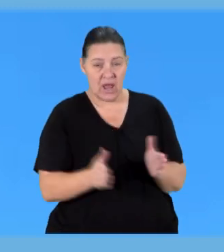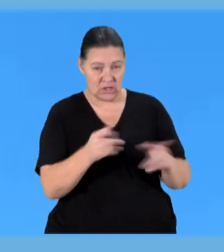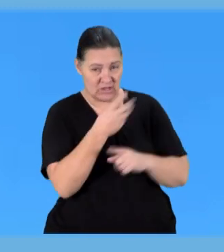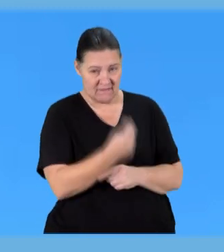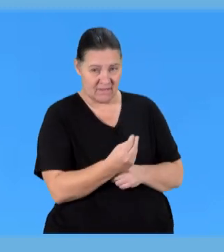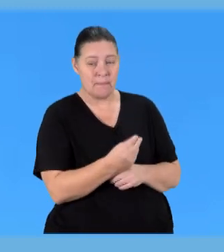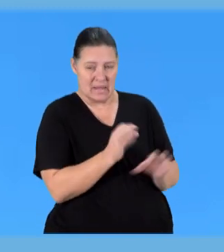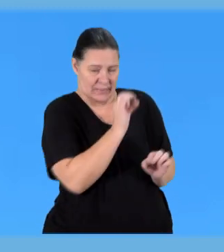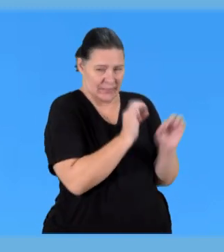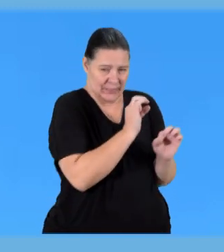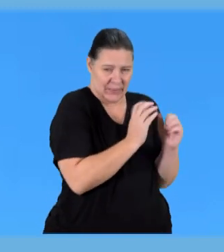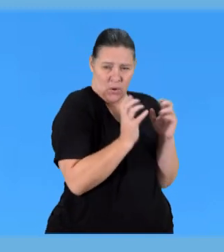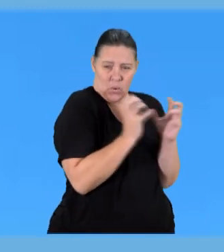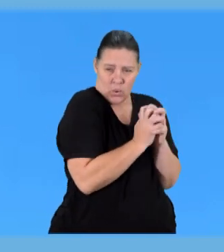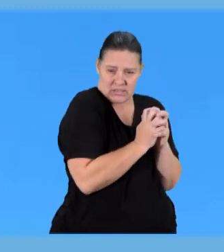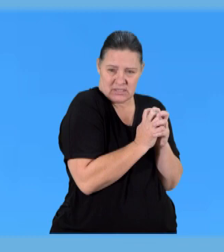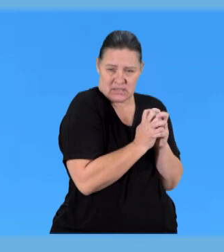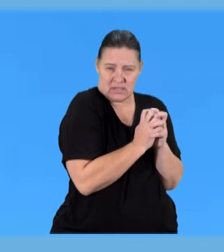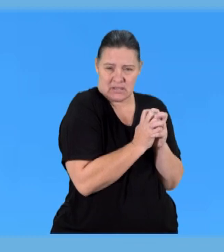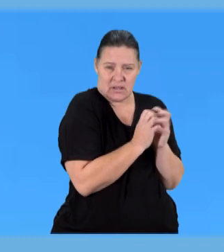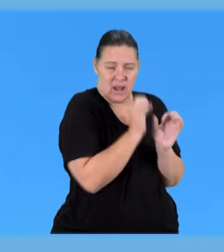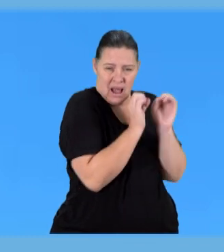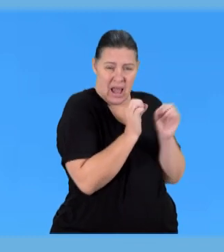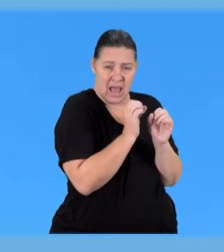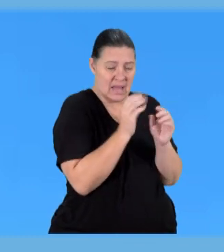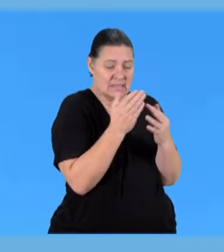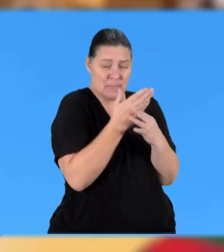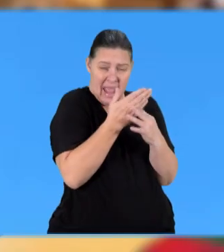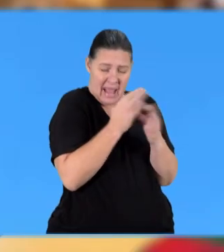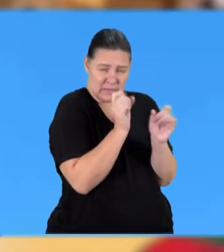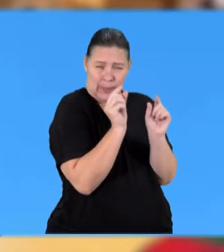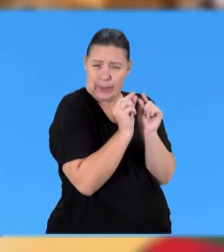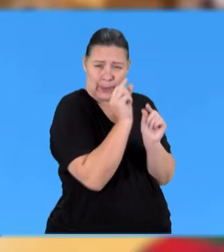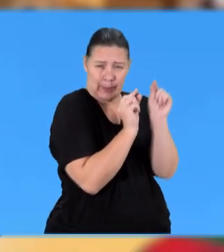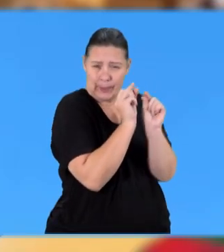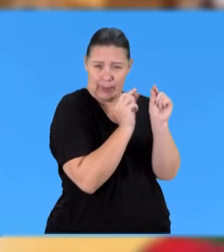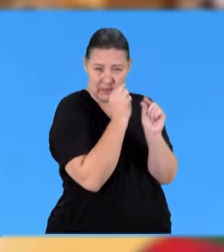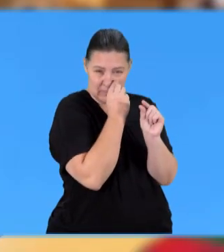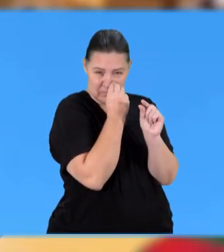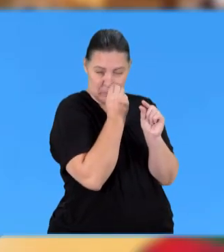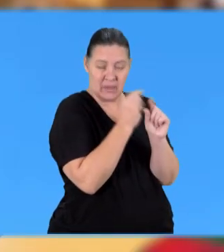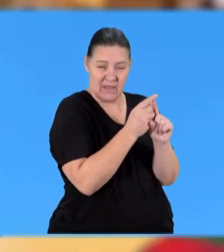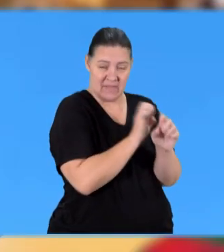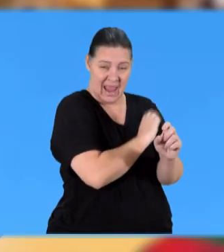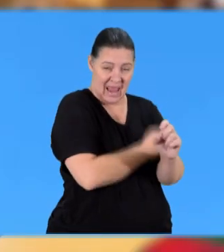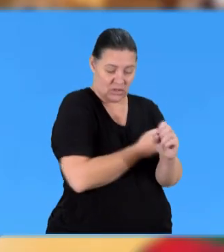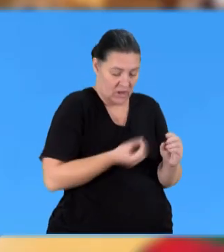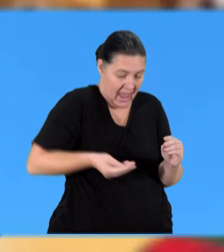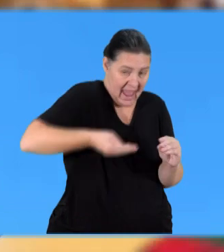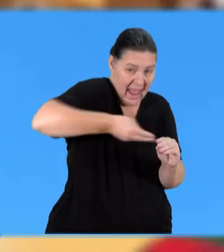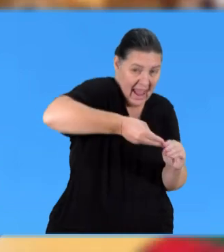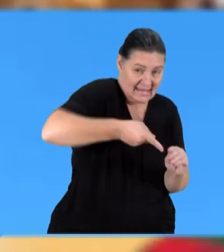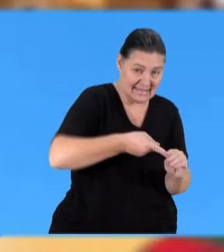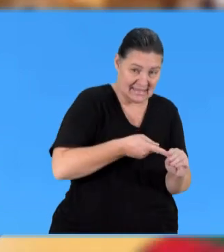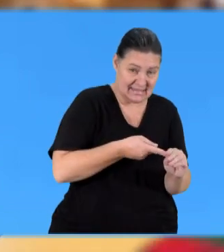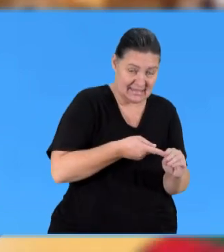they're closely packed together, and there are small spaces between the particles. So when we increase the energy, when we add energy